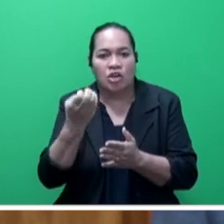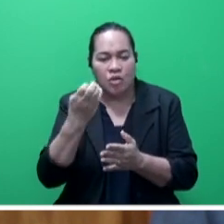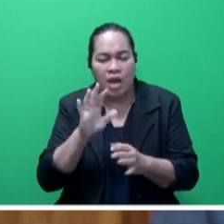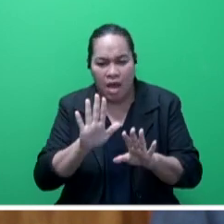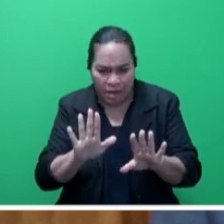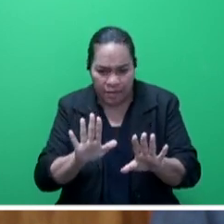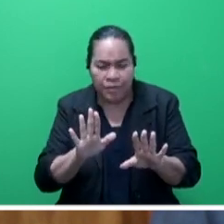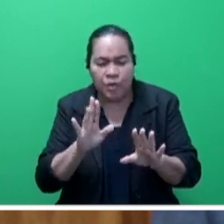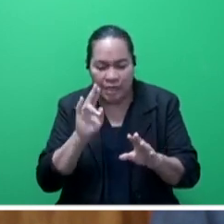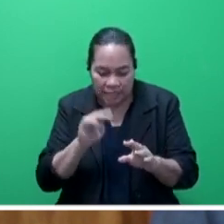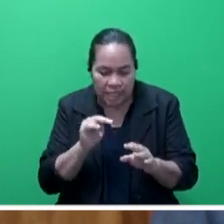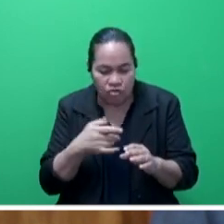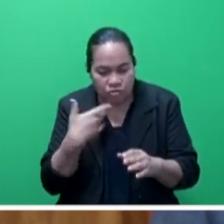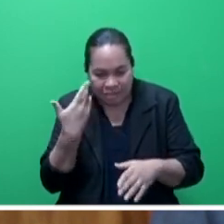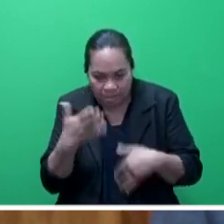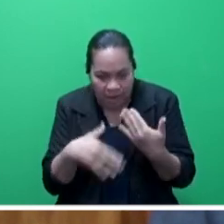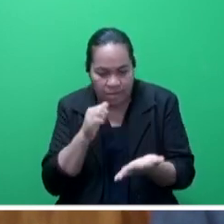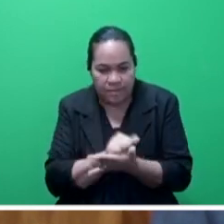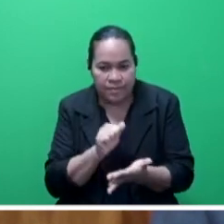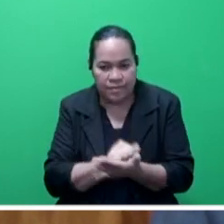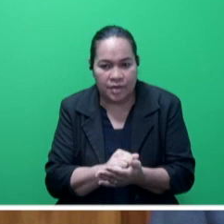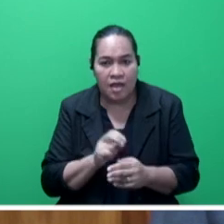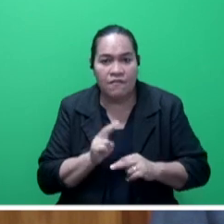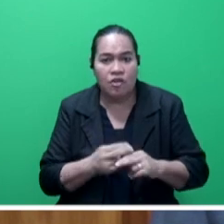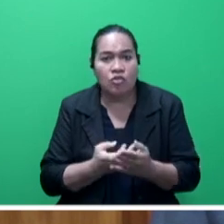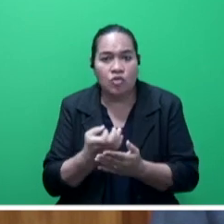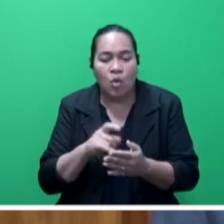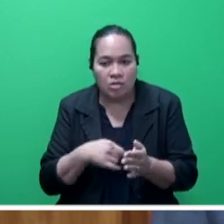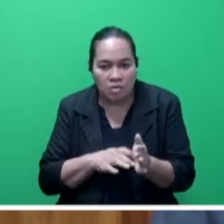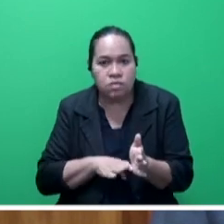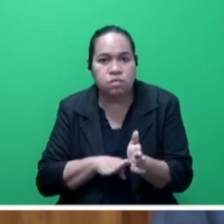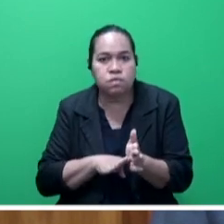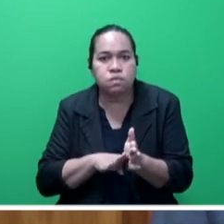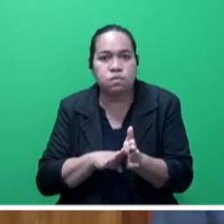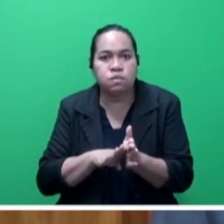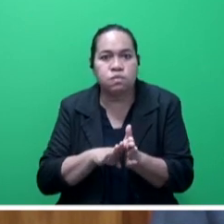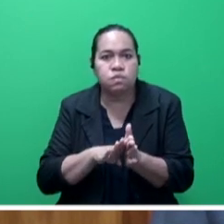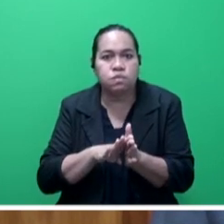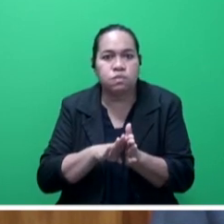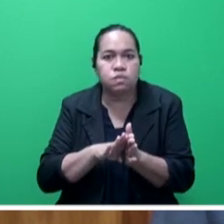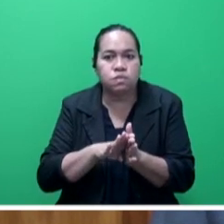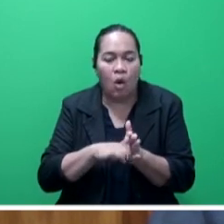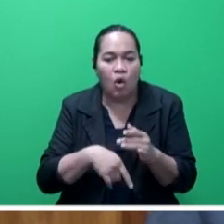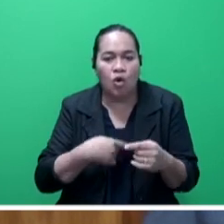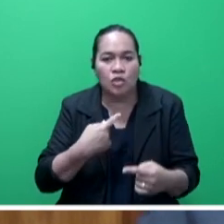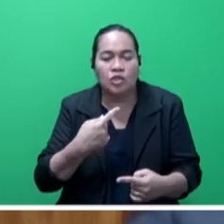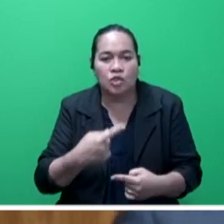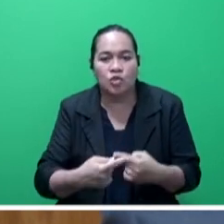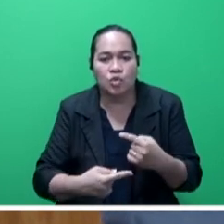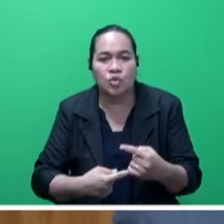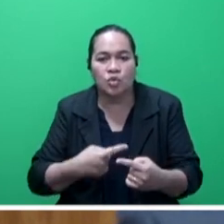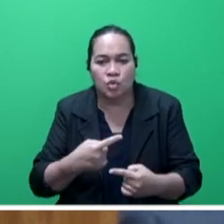this picture, Honourable Speaker, the Fijian economy was gaining momentum year on year. We